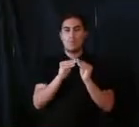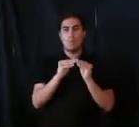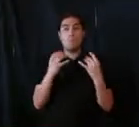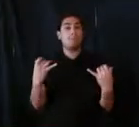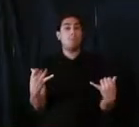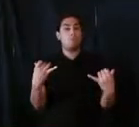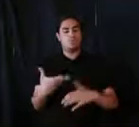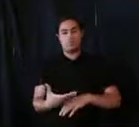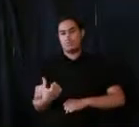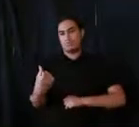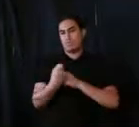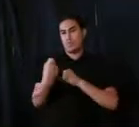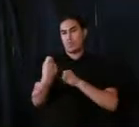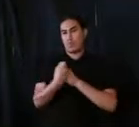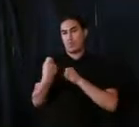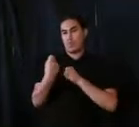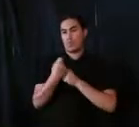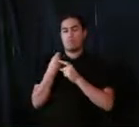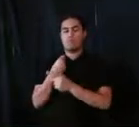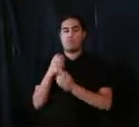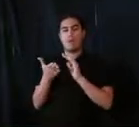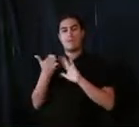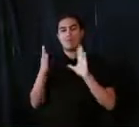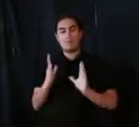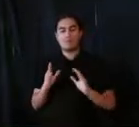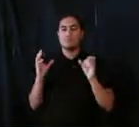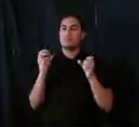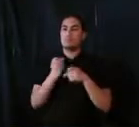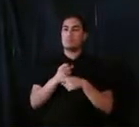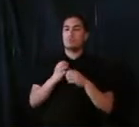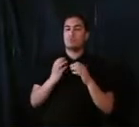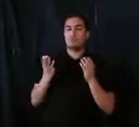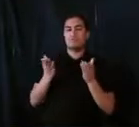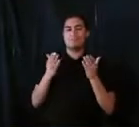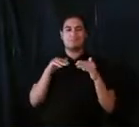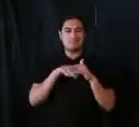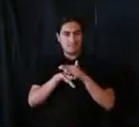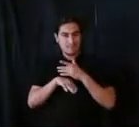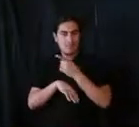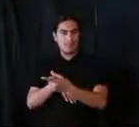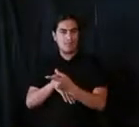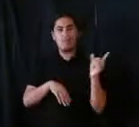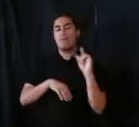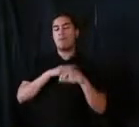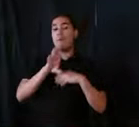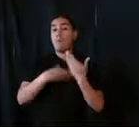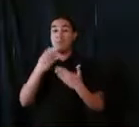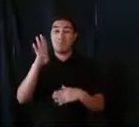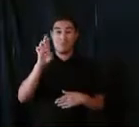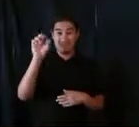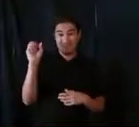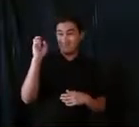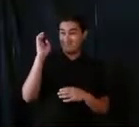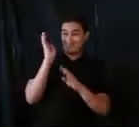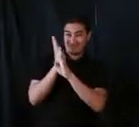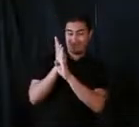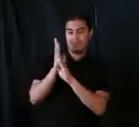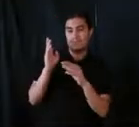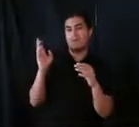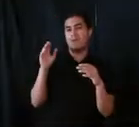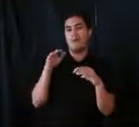support operators around the state and making their service more accessible and all of those buses a lot of them you know operate on the state